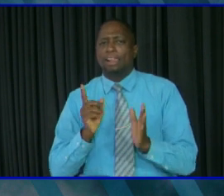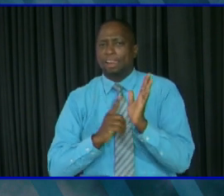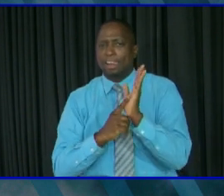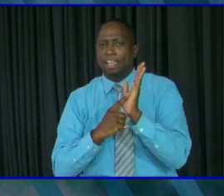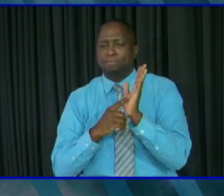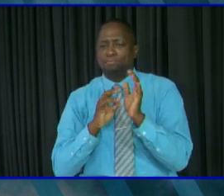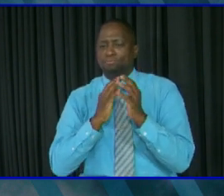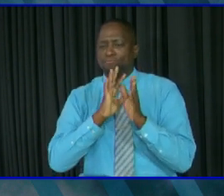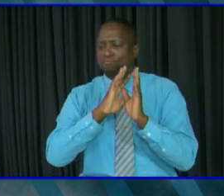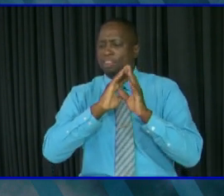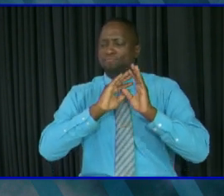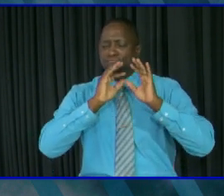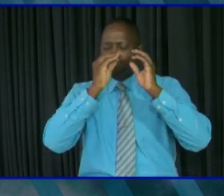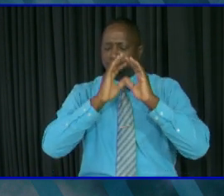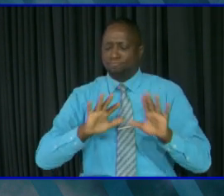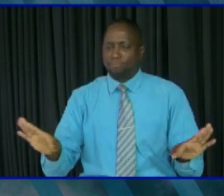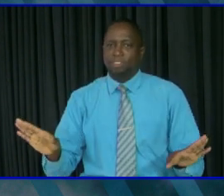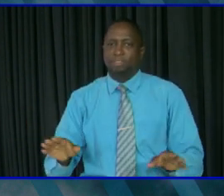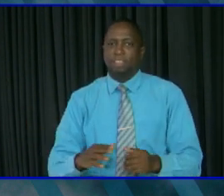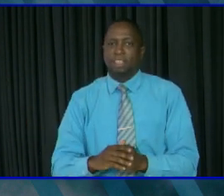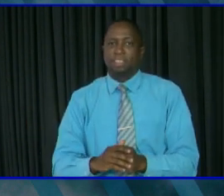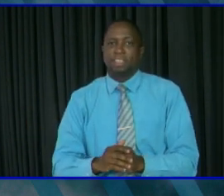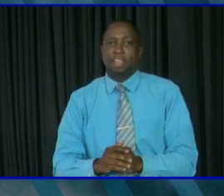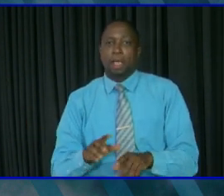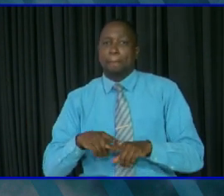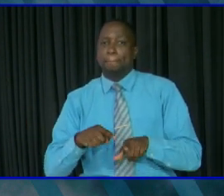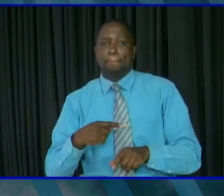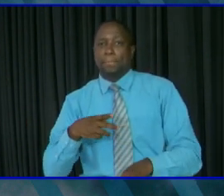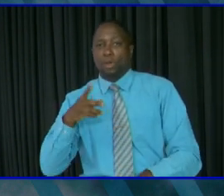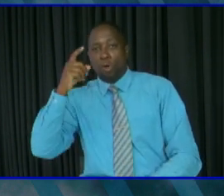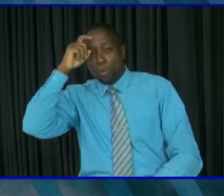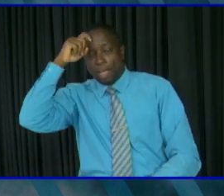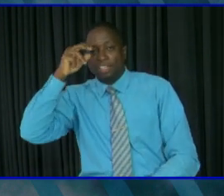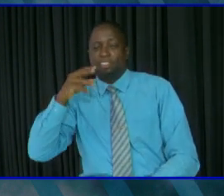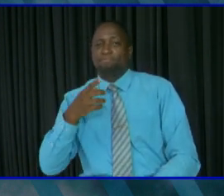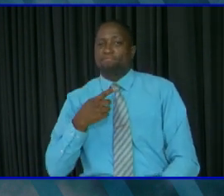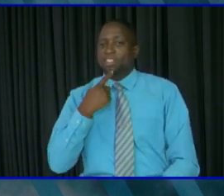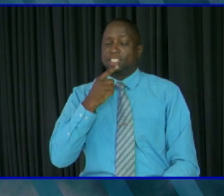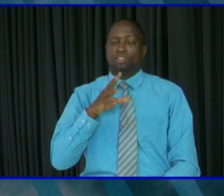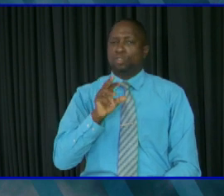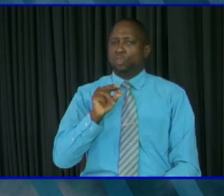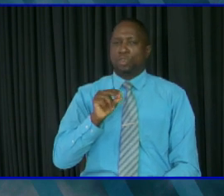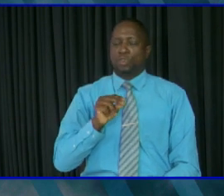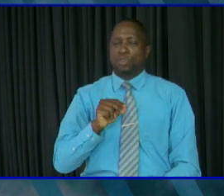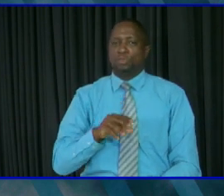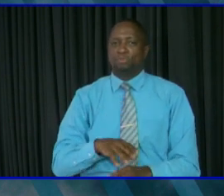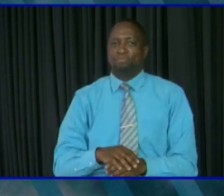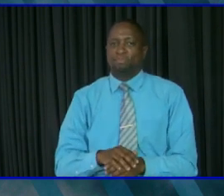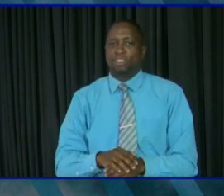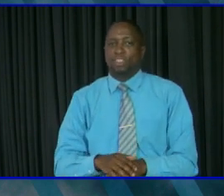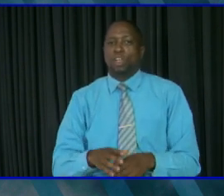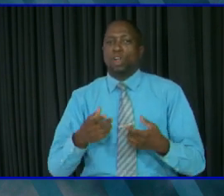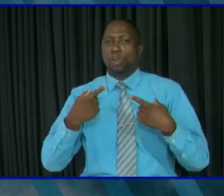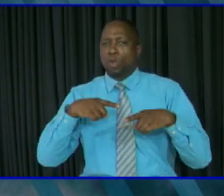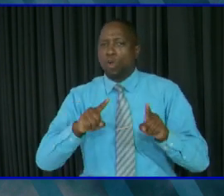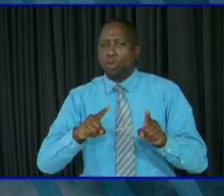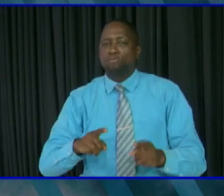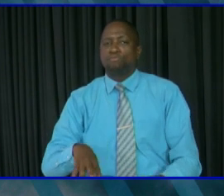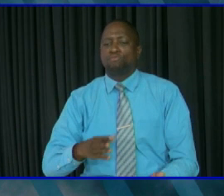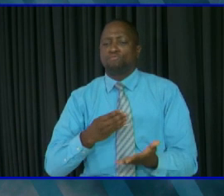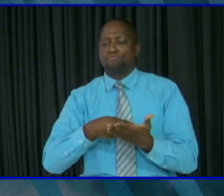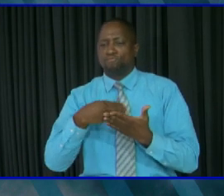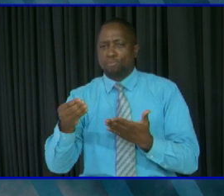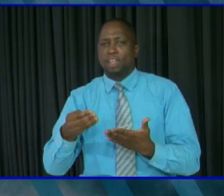so, lest there be not enough for us and you. But go ye rather to them that sell and buy for